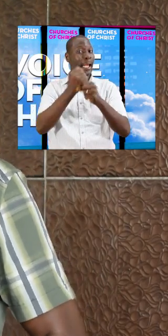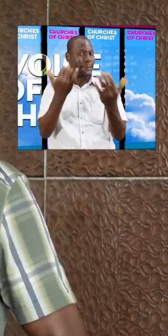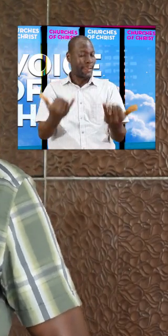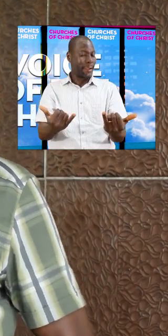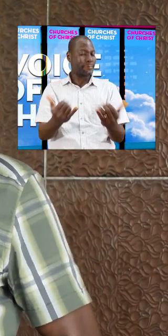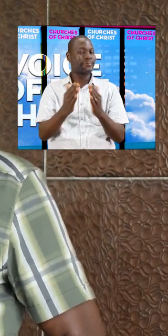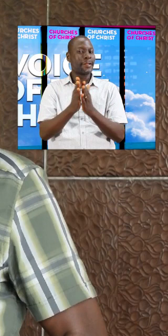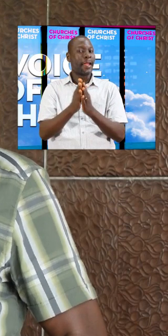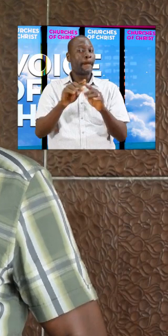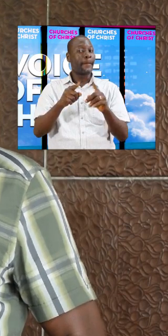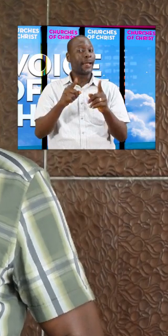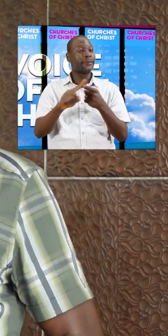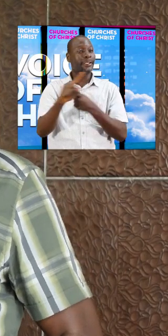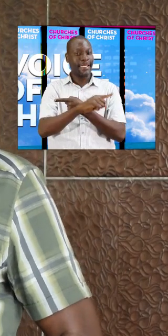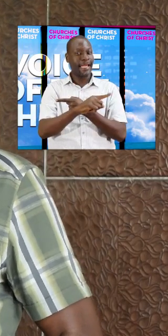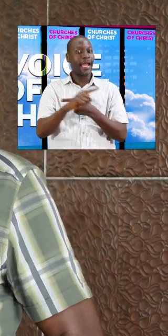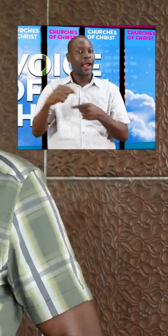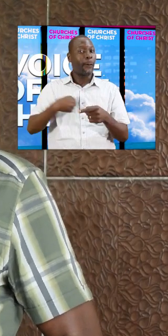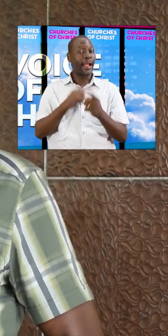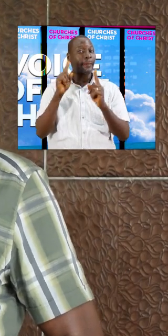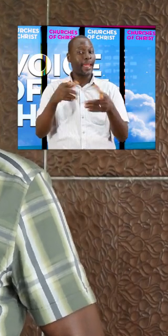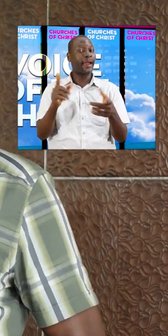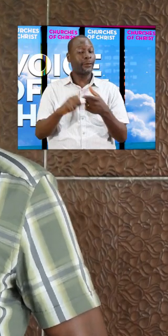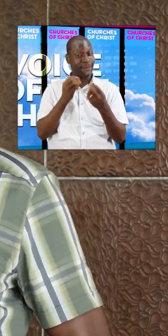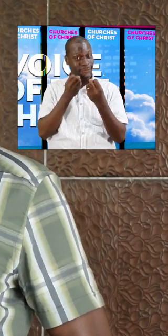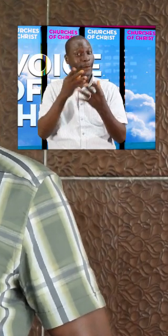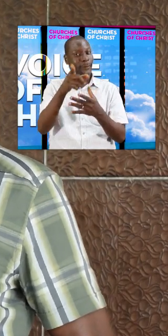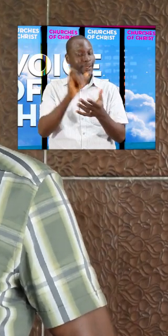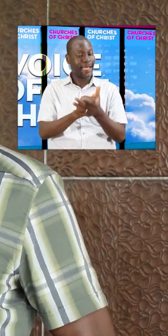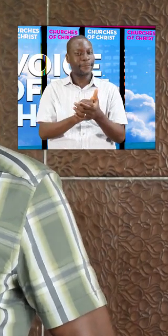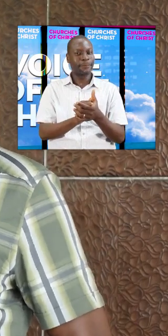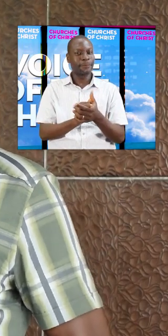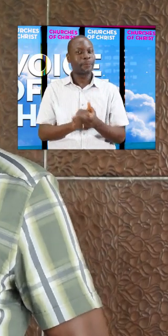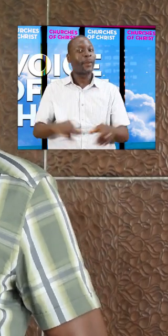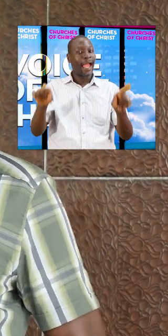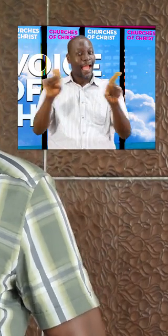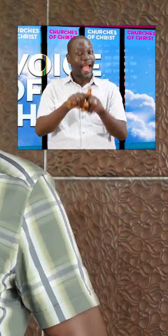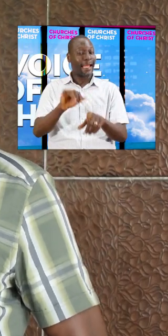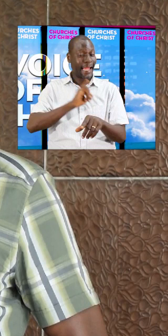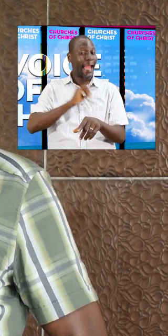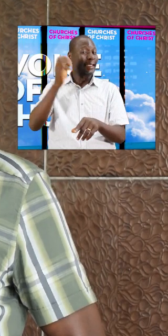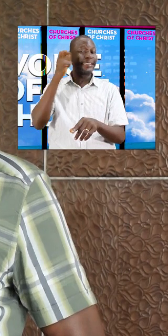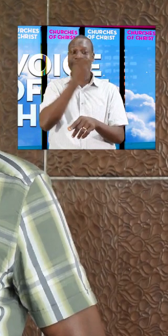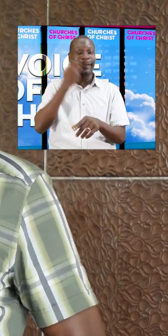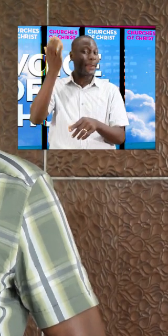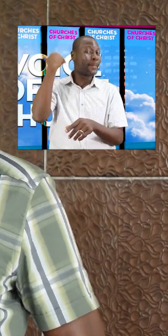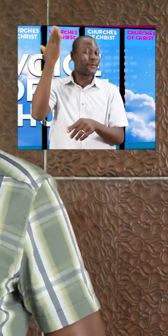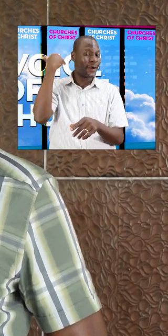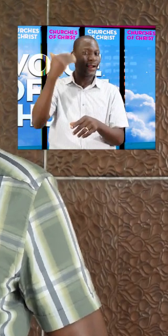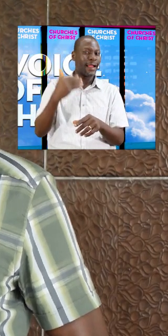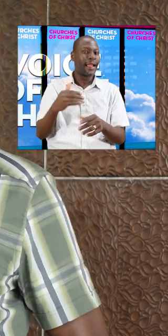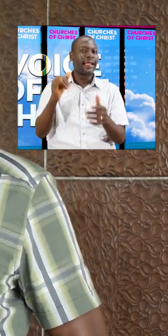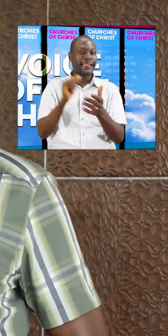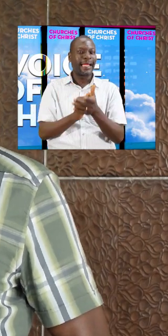na ene ye ba be ka kire mo se so de me kasa ni mu na me ka se esese